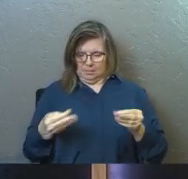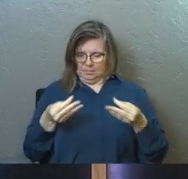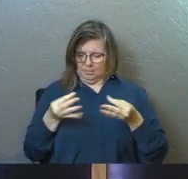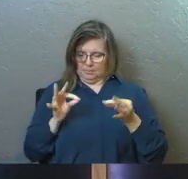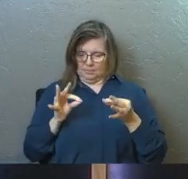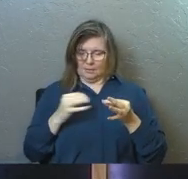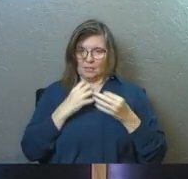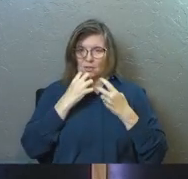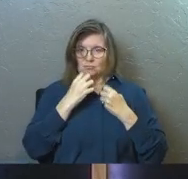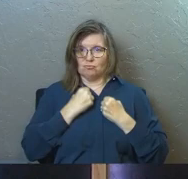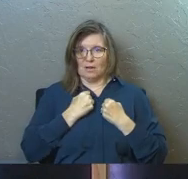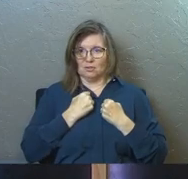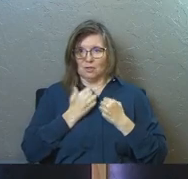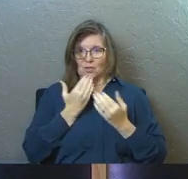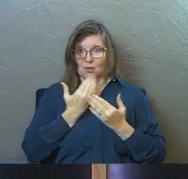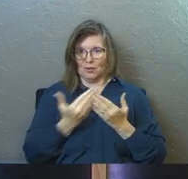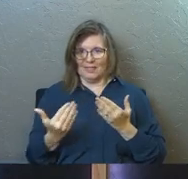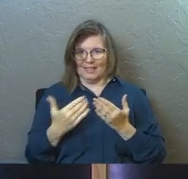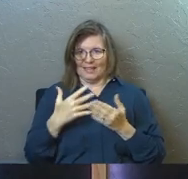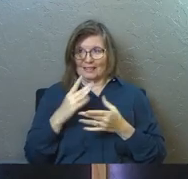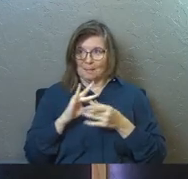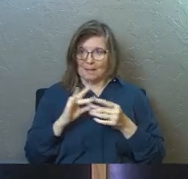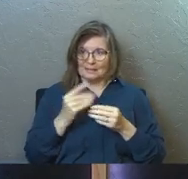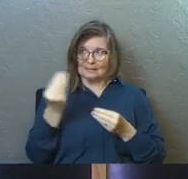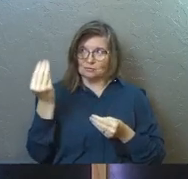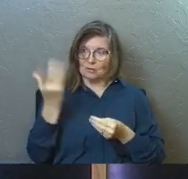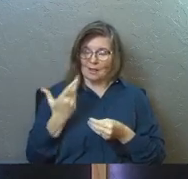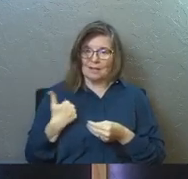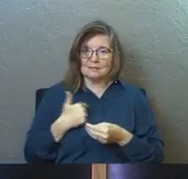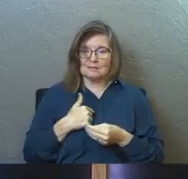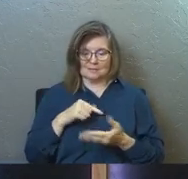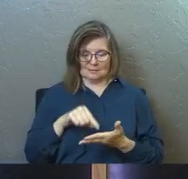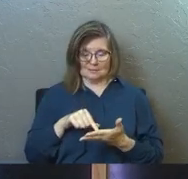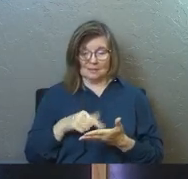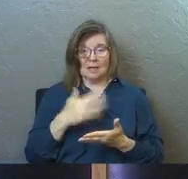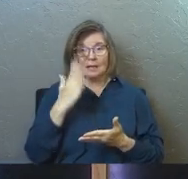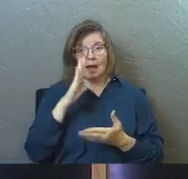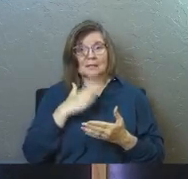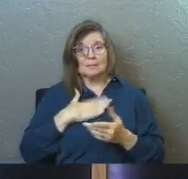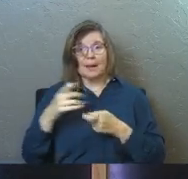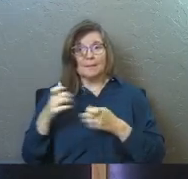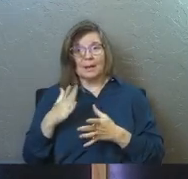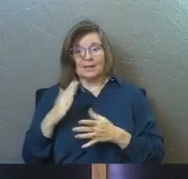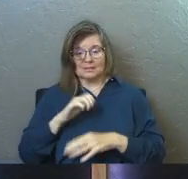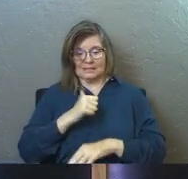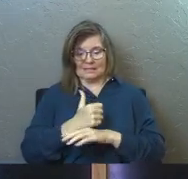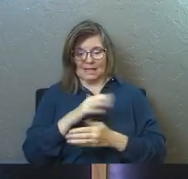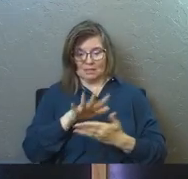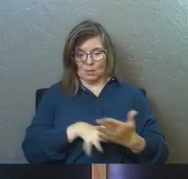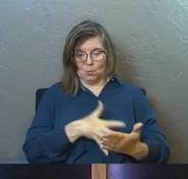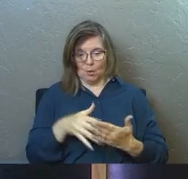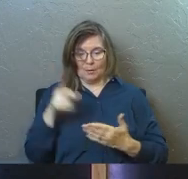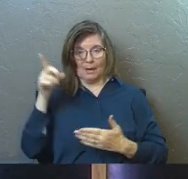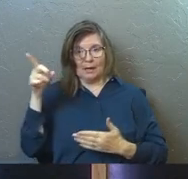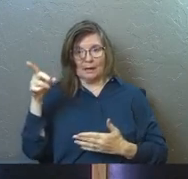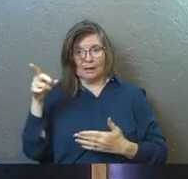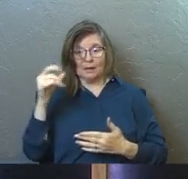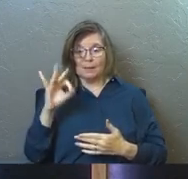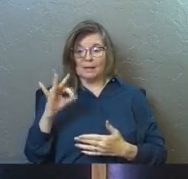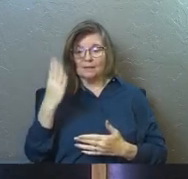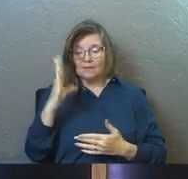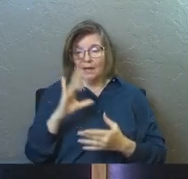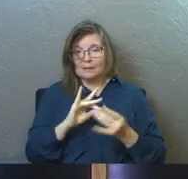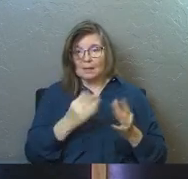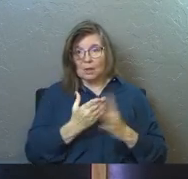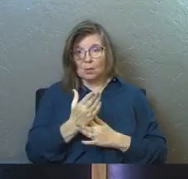treasure that God's got for us, right? Because God's my master. He sets the rubric. But if